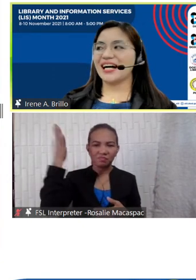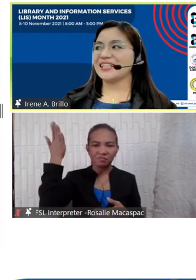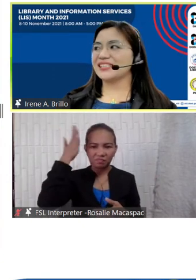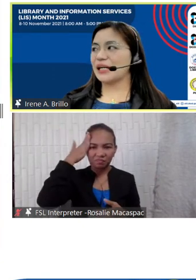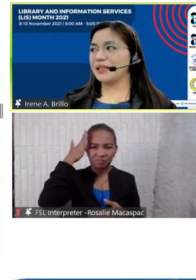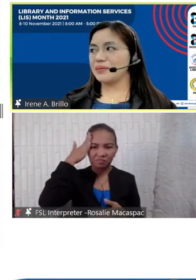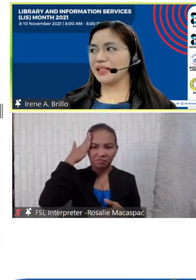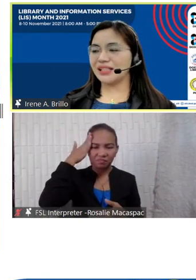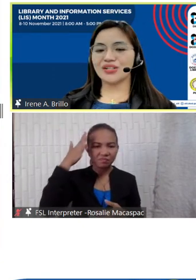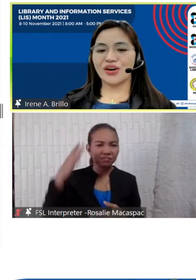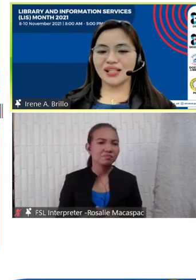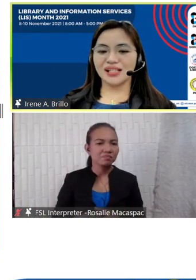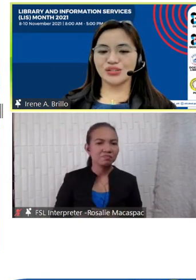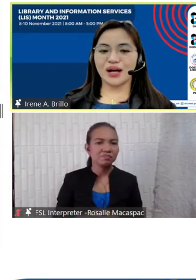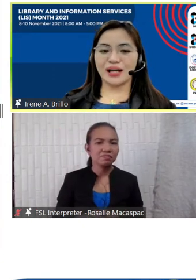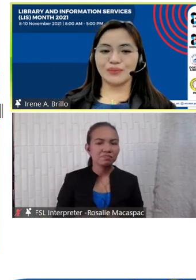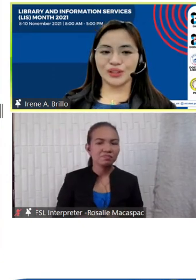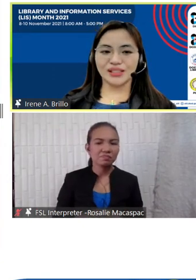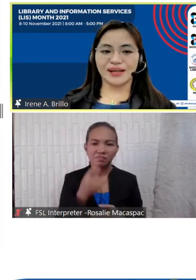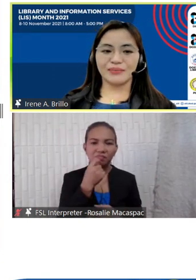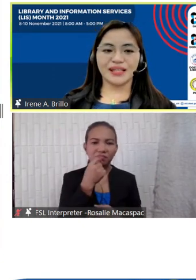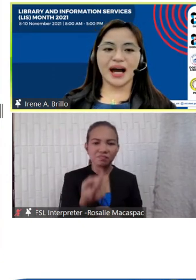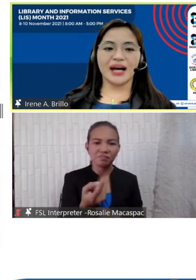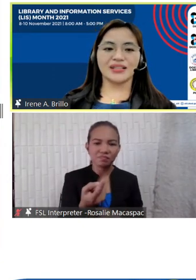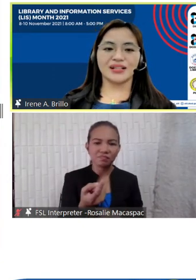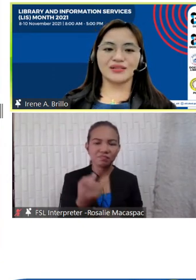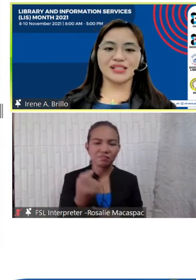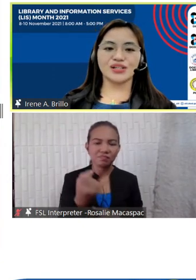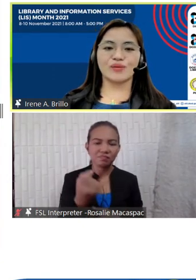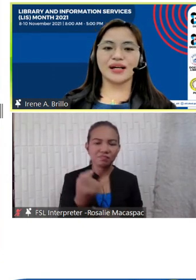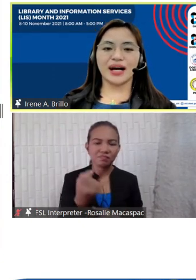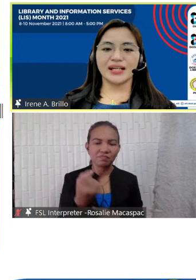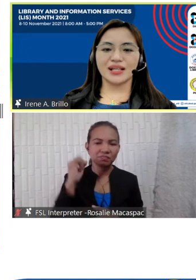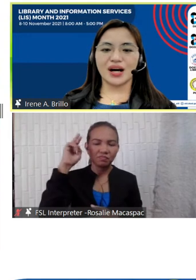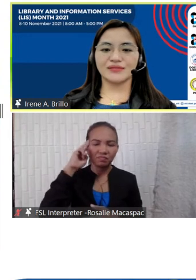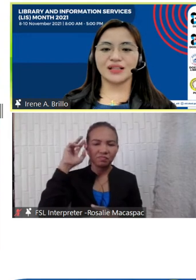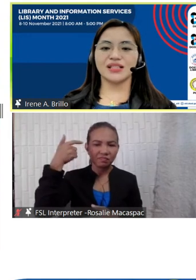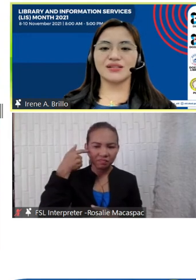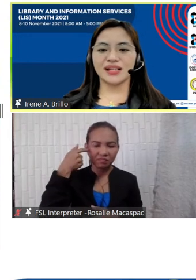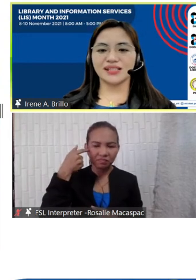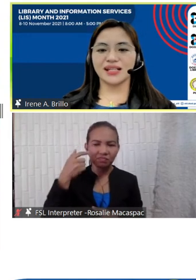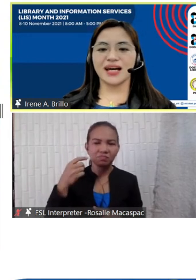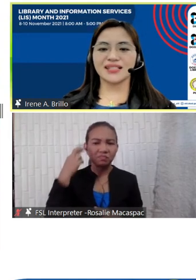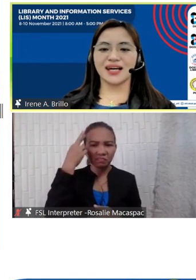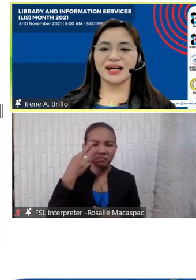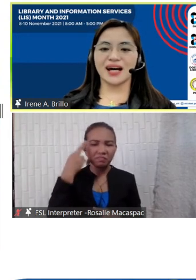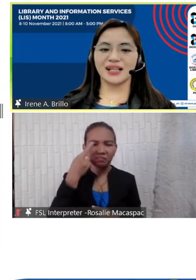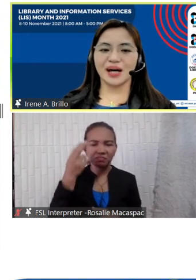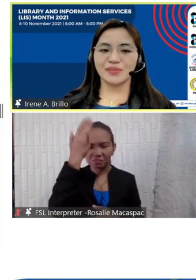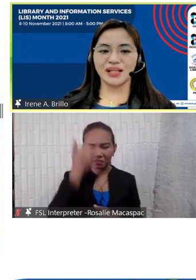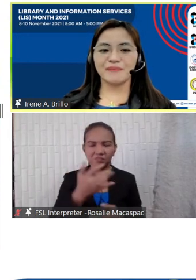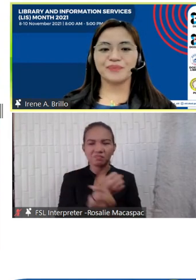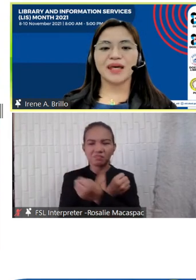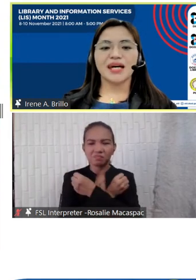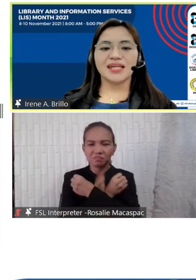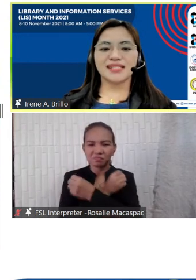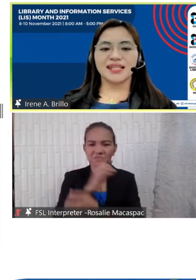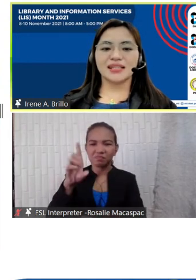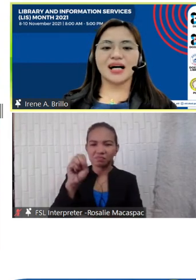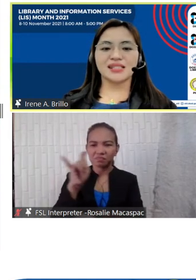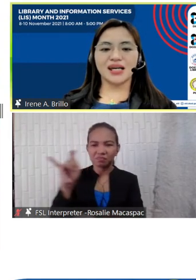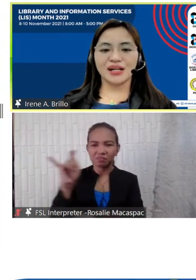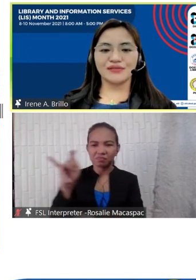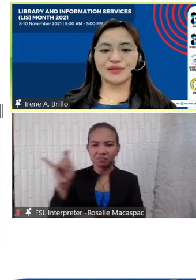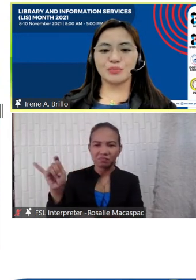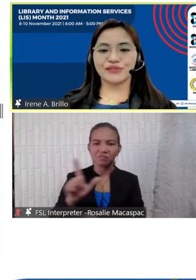Ayan. At sabi naman ni Rolly Jugalbot, sabi niya, the reason why I love the DOST-STII Library is